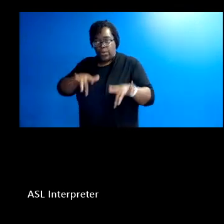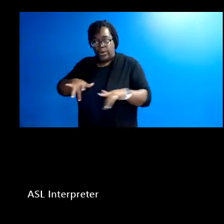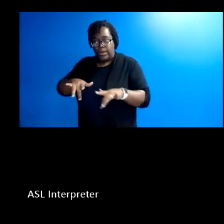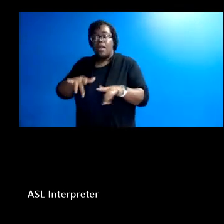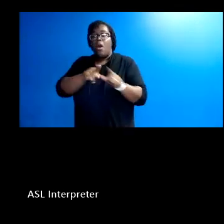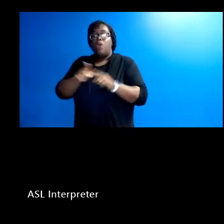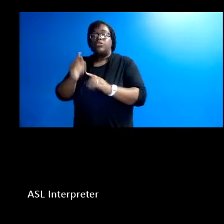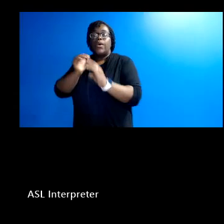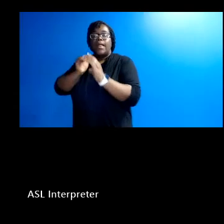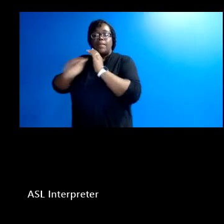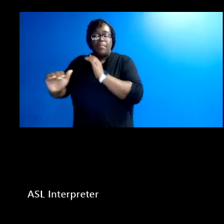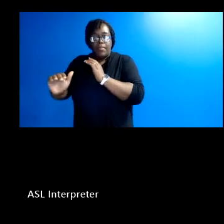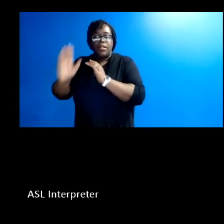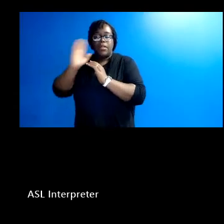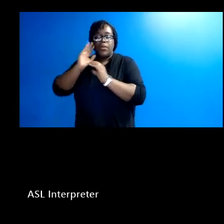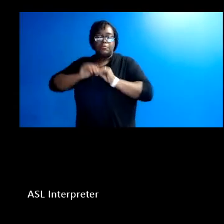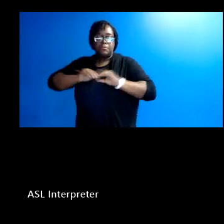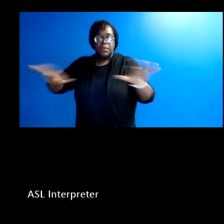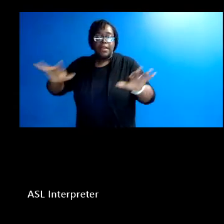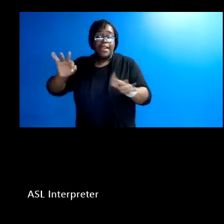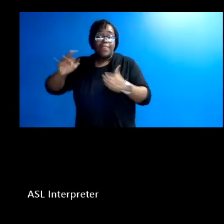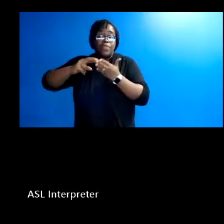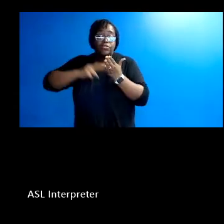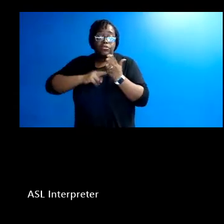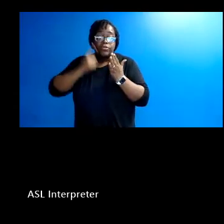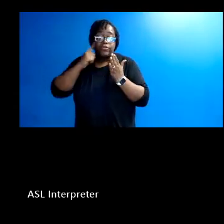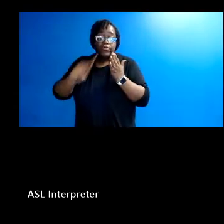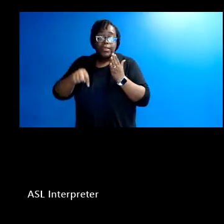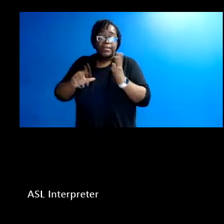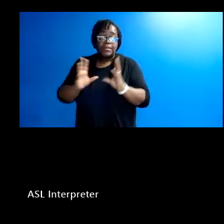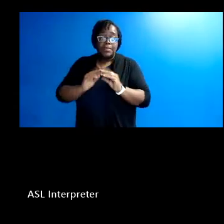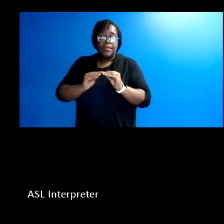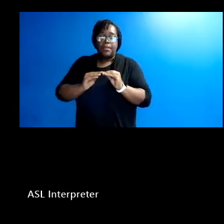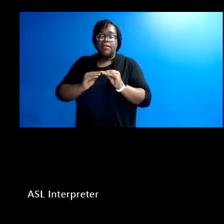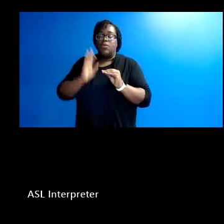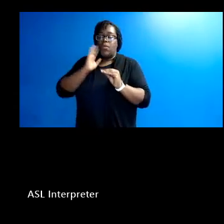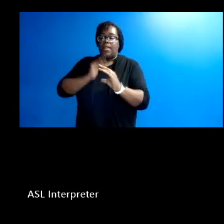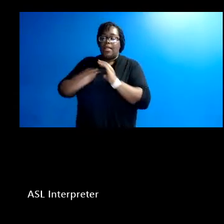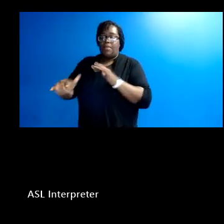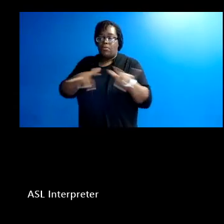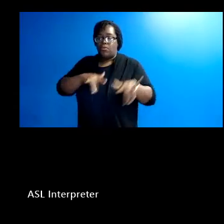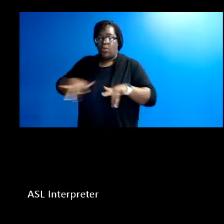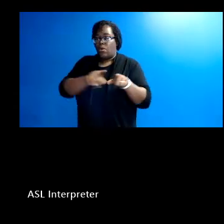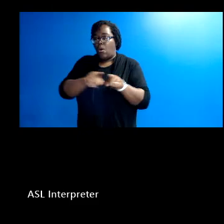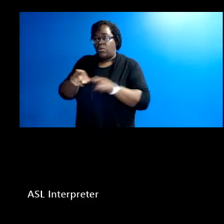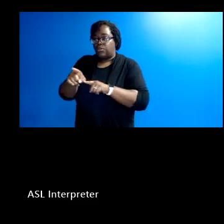email will be sent to everyone who registered for the meeting with a copy of the presentation as